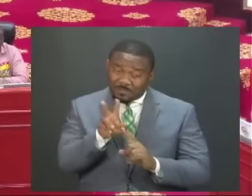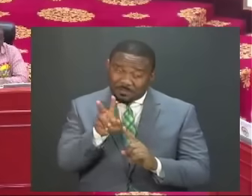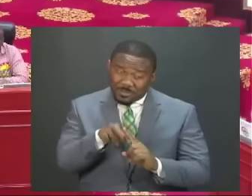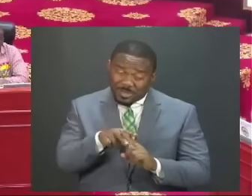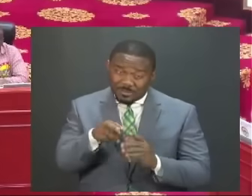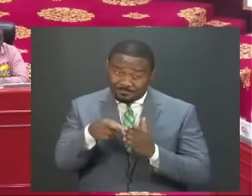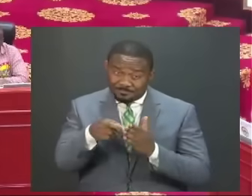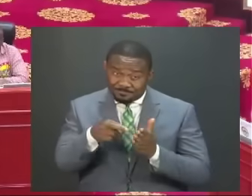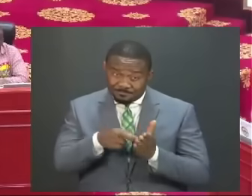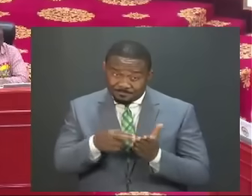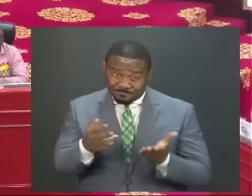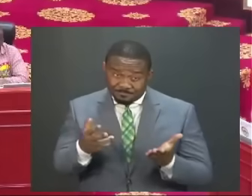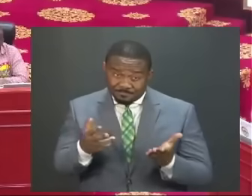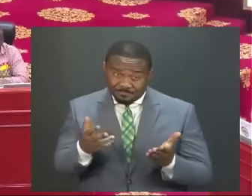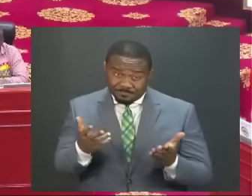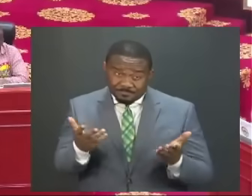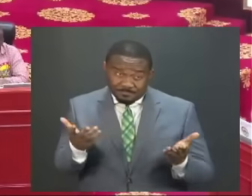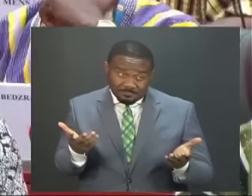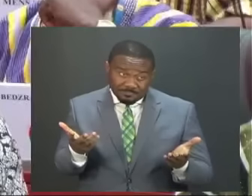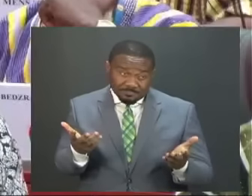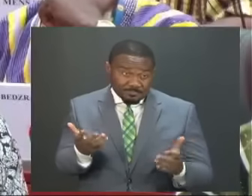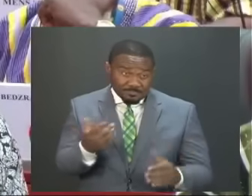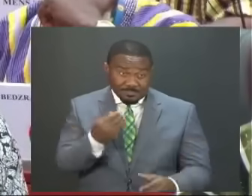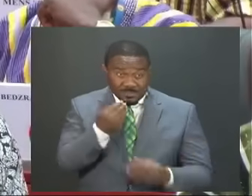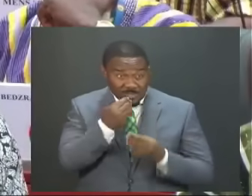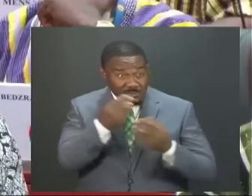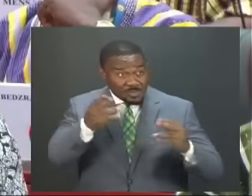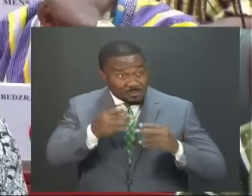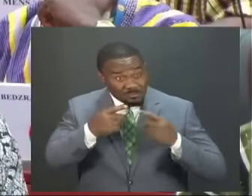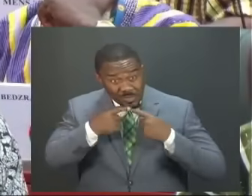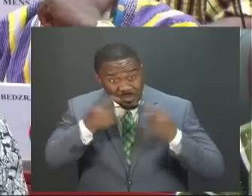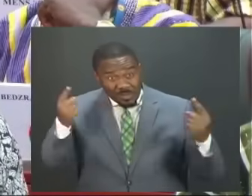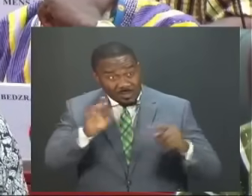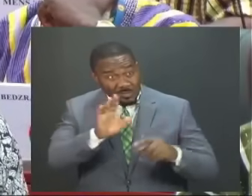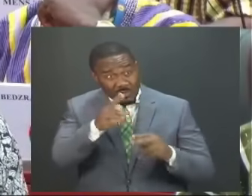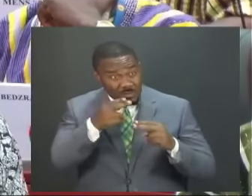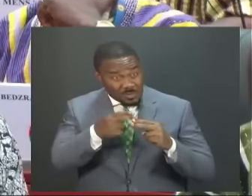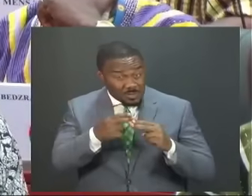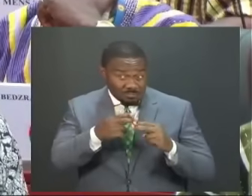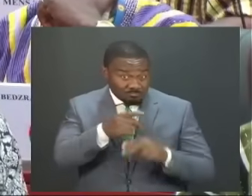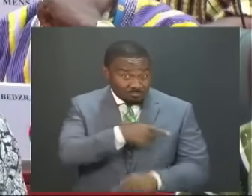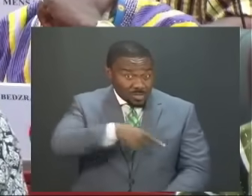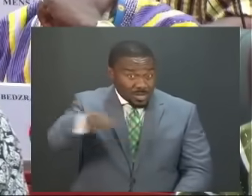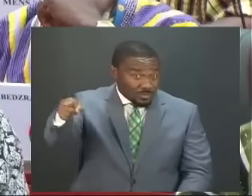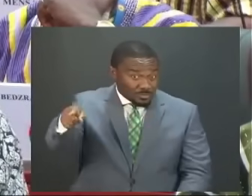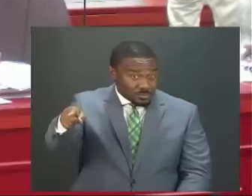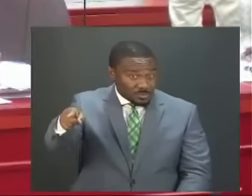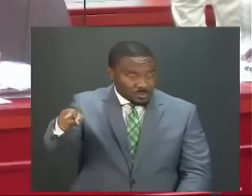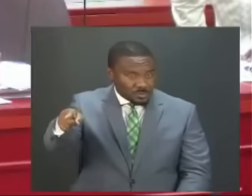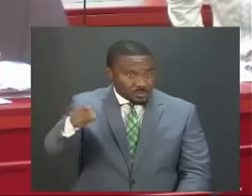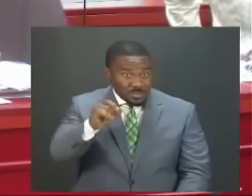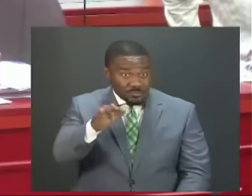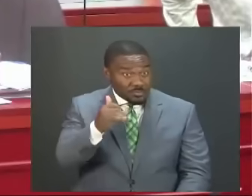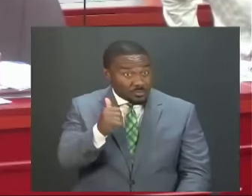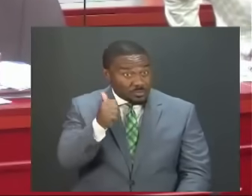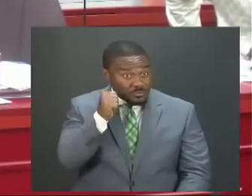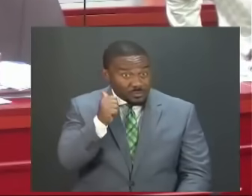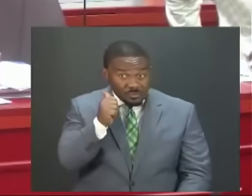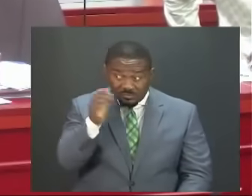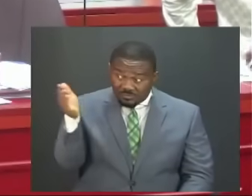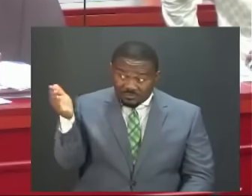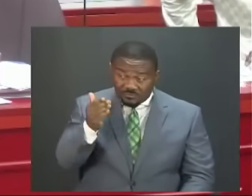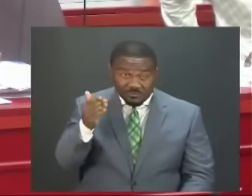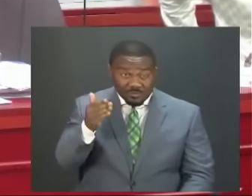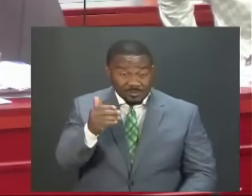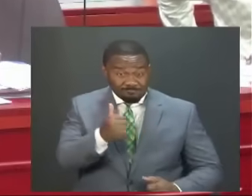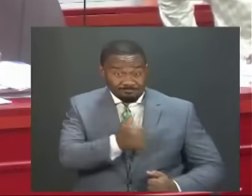by calling on you to either walk out. If you refuse, I would invite the marshal to walk